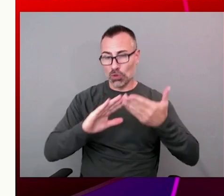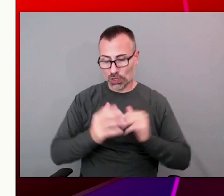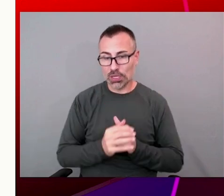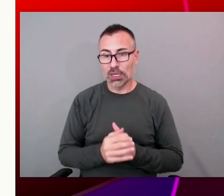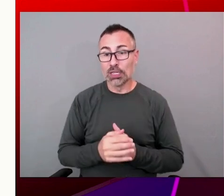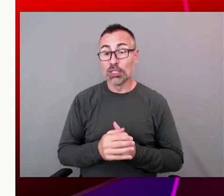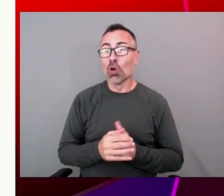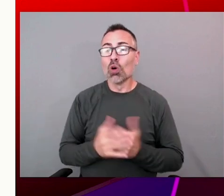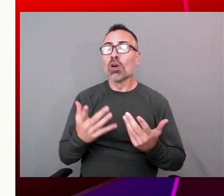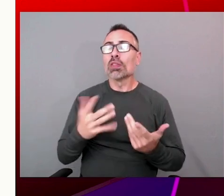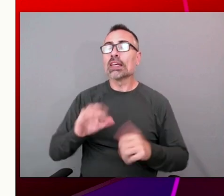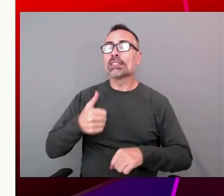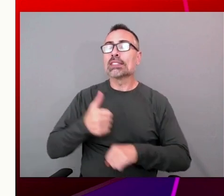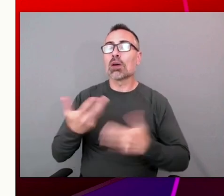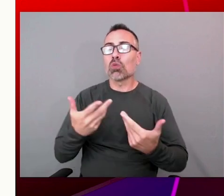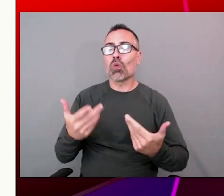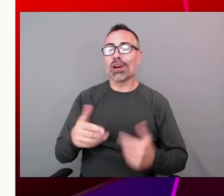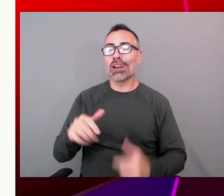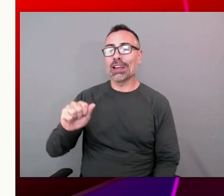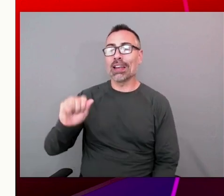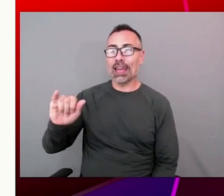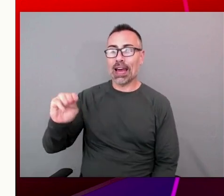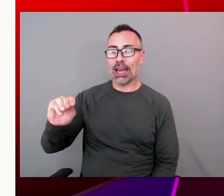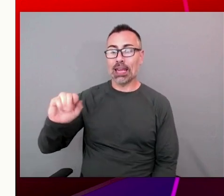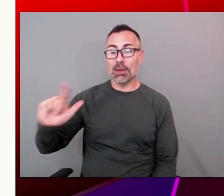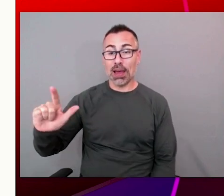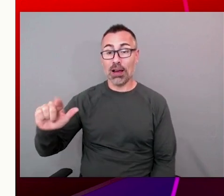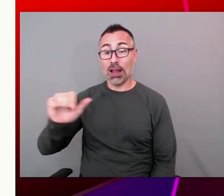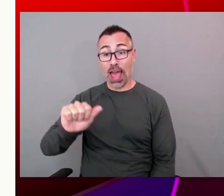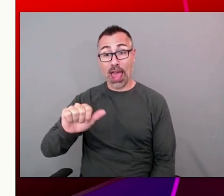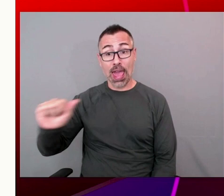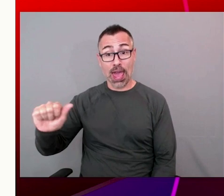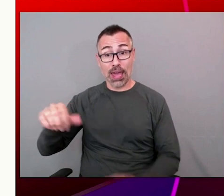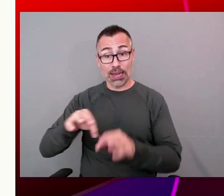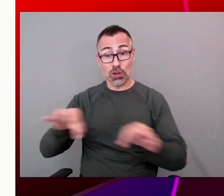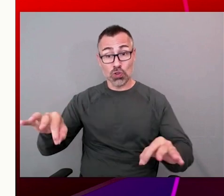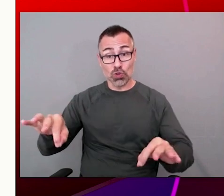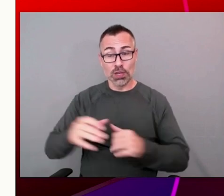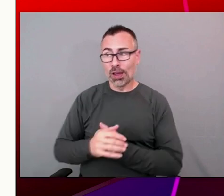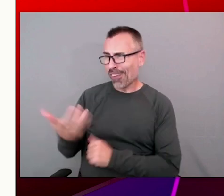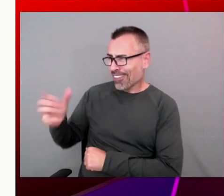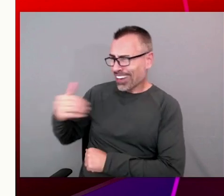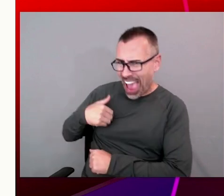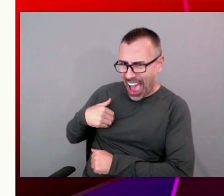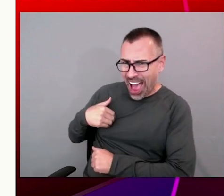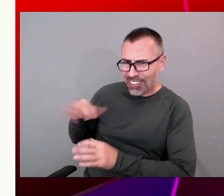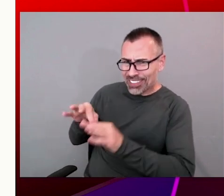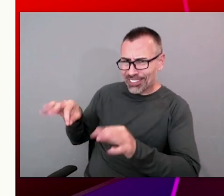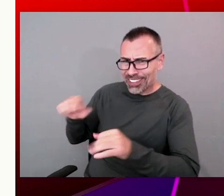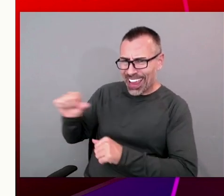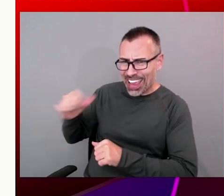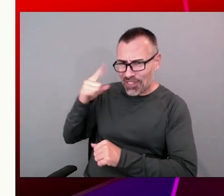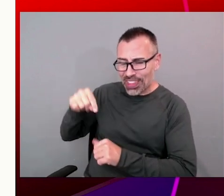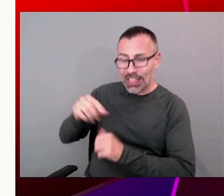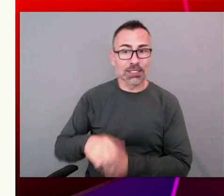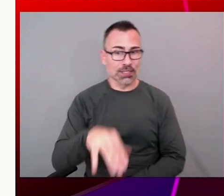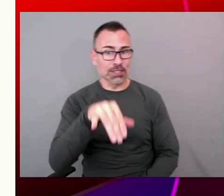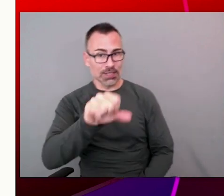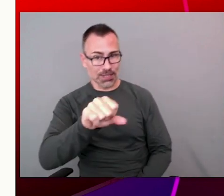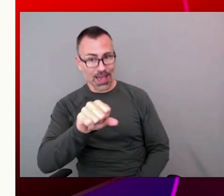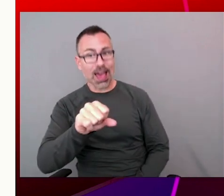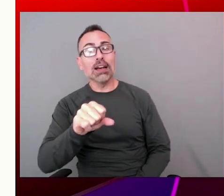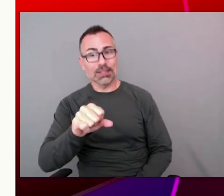degree. They had their first graduates this past... we have an associate's degree already for this? Yeah, wow. Built on MLU content.